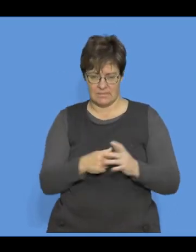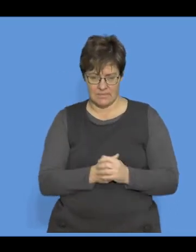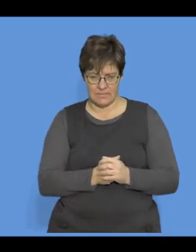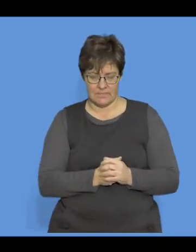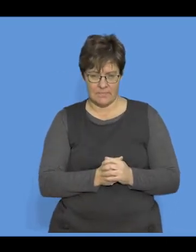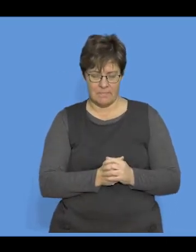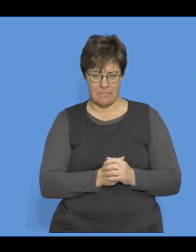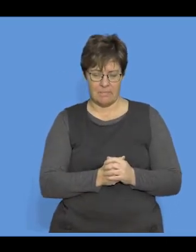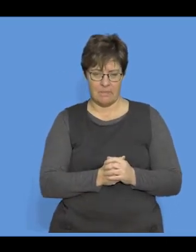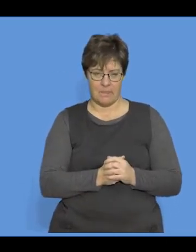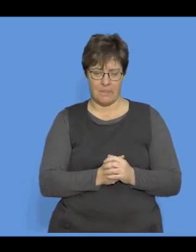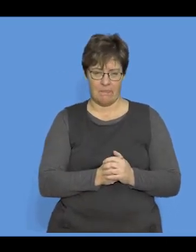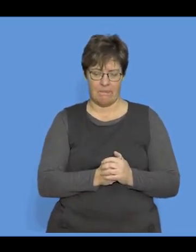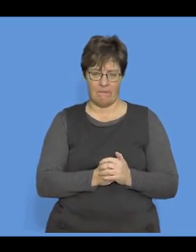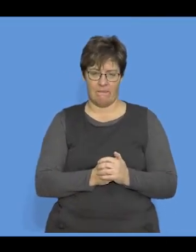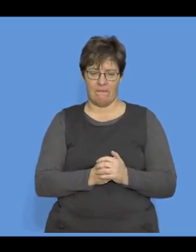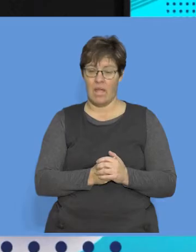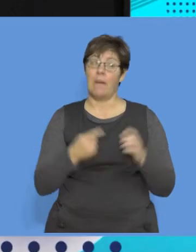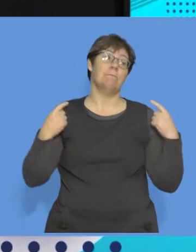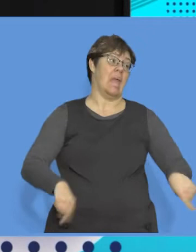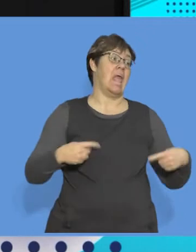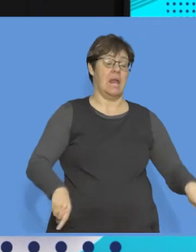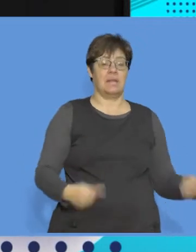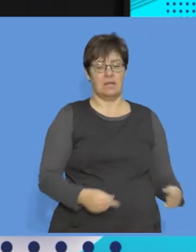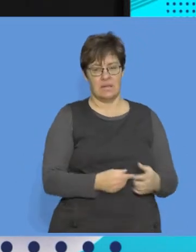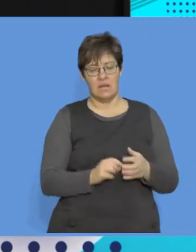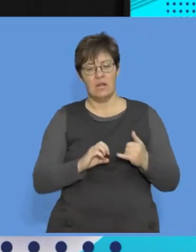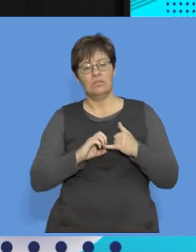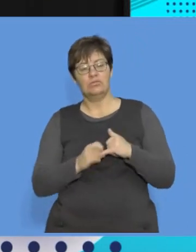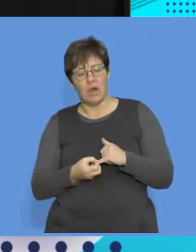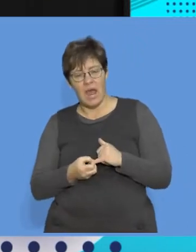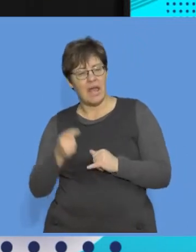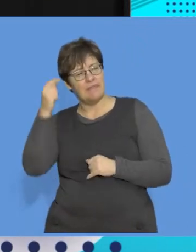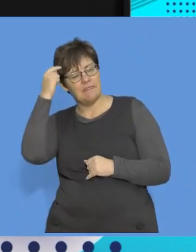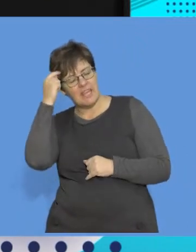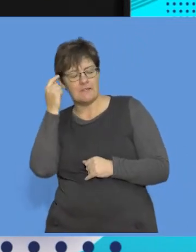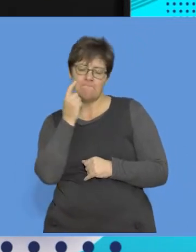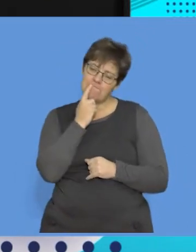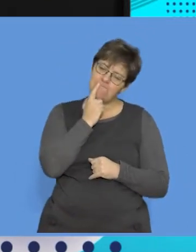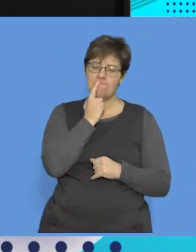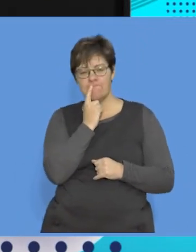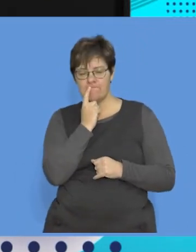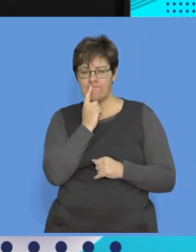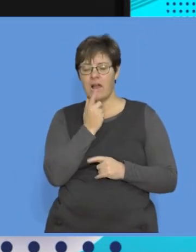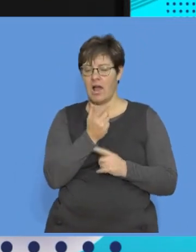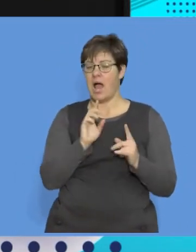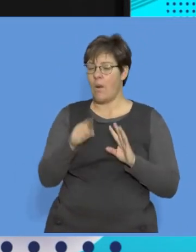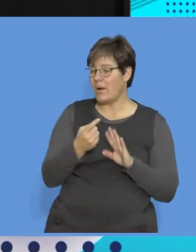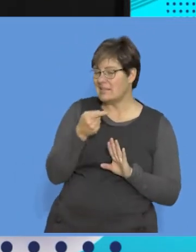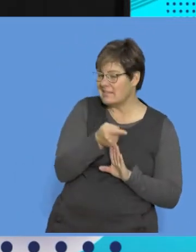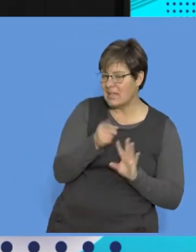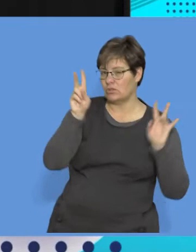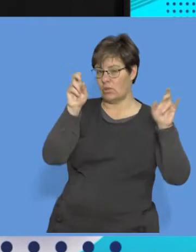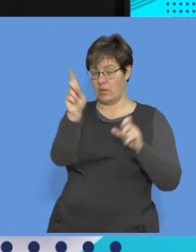please don't panic, but try and do some thinking and calculation about what the topic